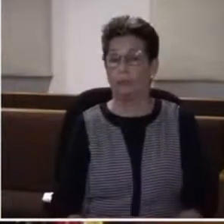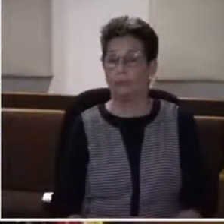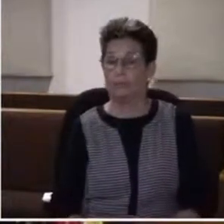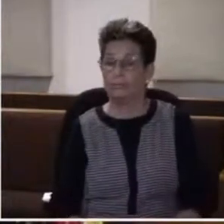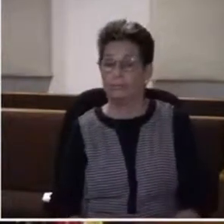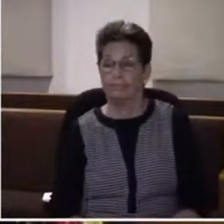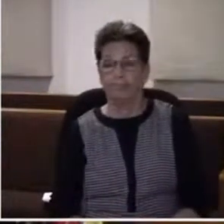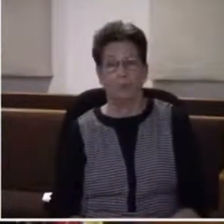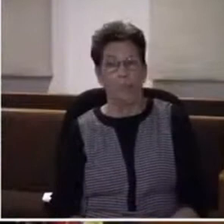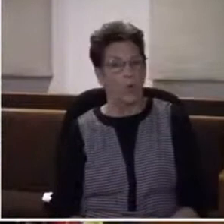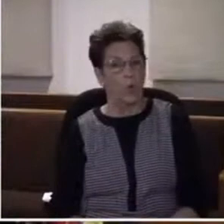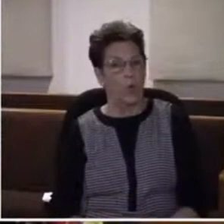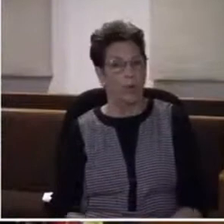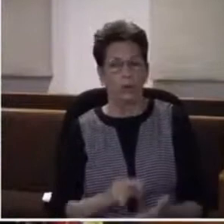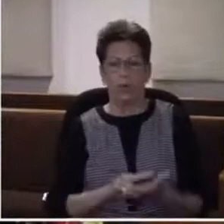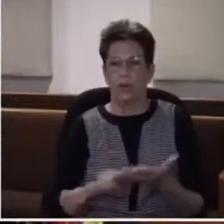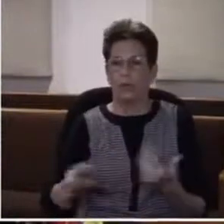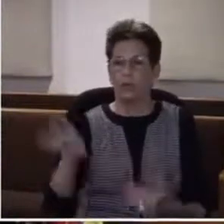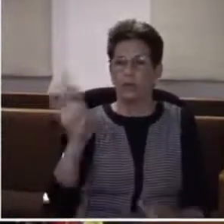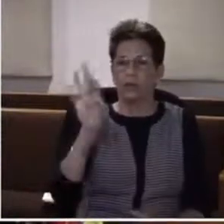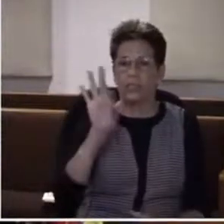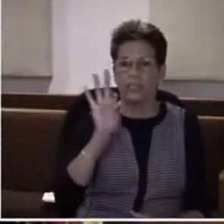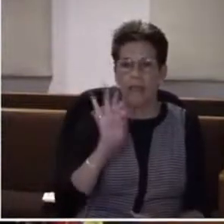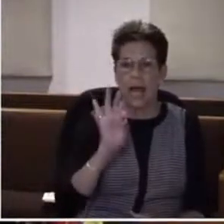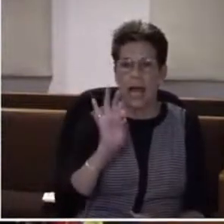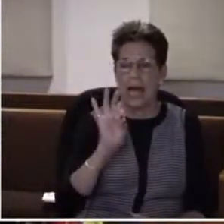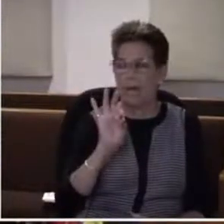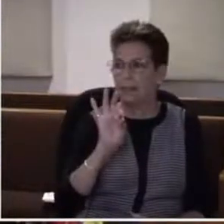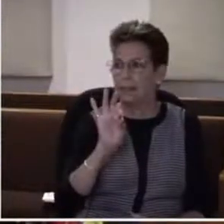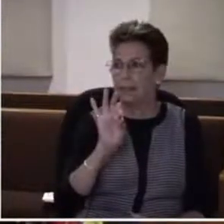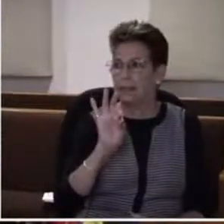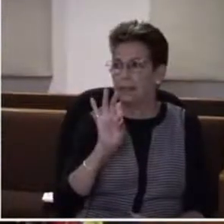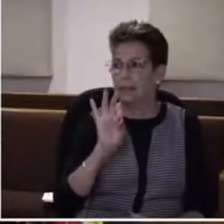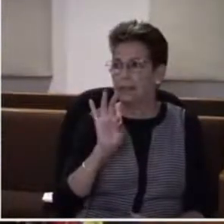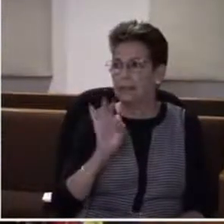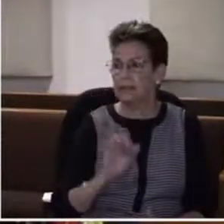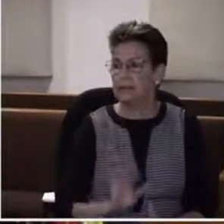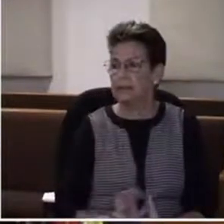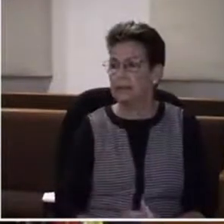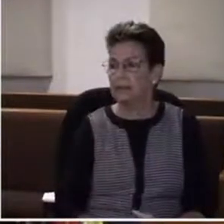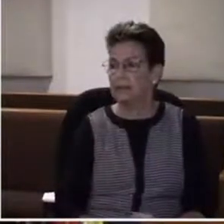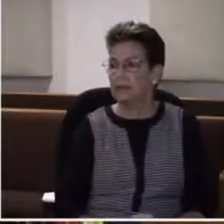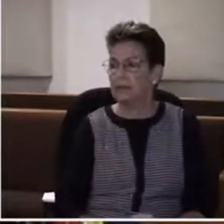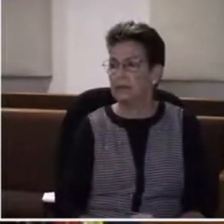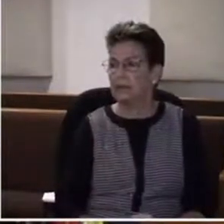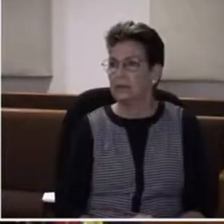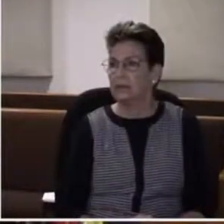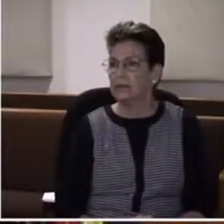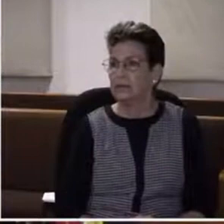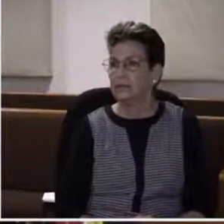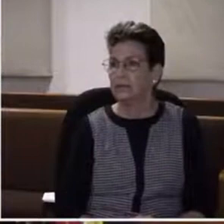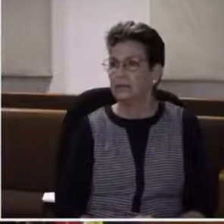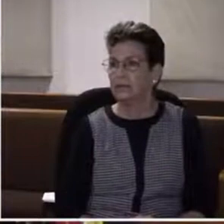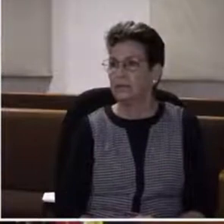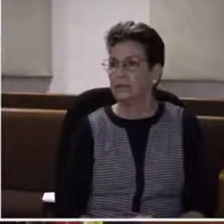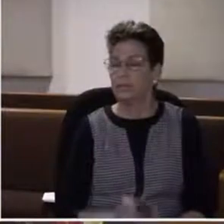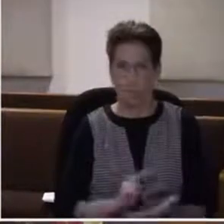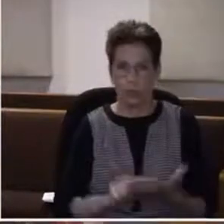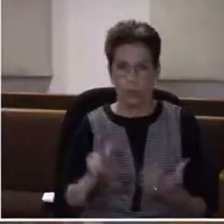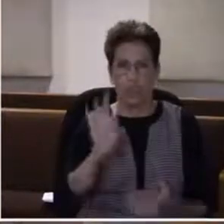Look, if you would please, at verse number 9. I'm going very slow because I'm touching nerves here that I know I'm touching. Verse